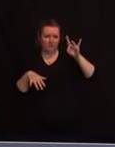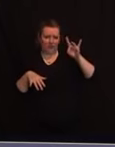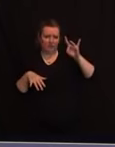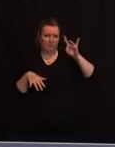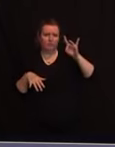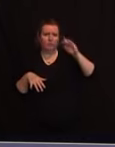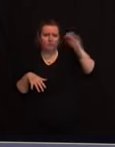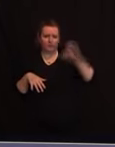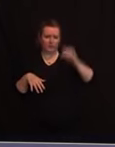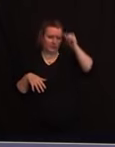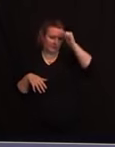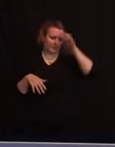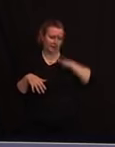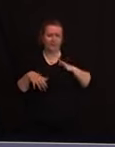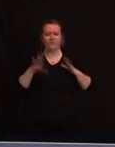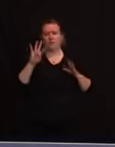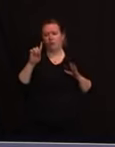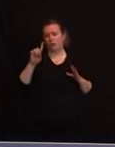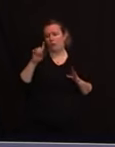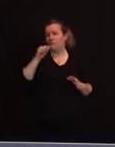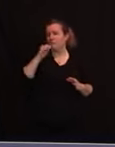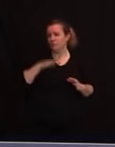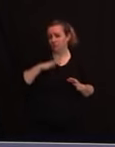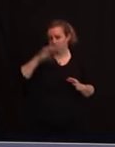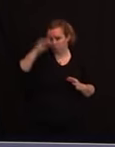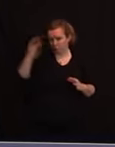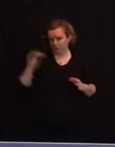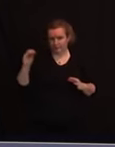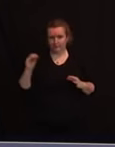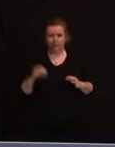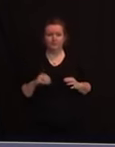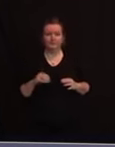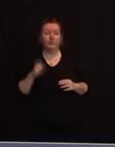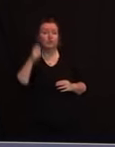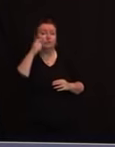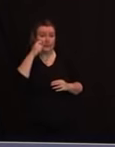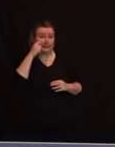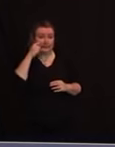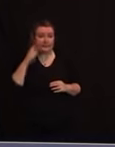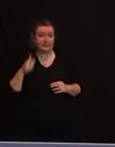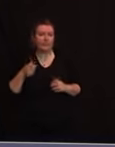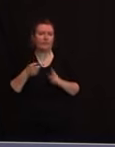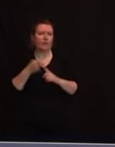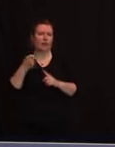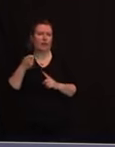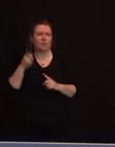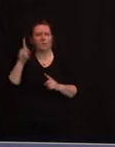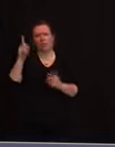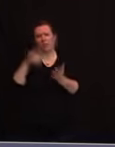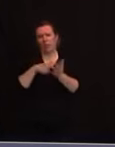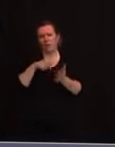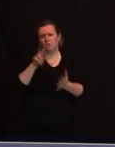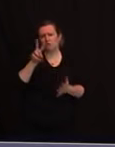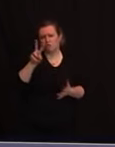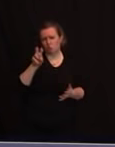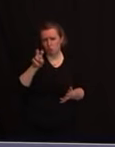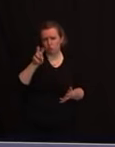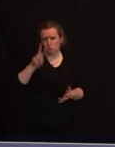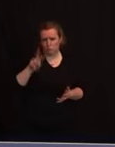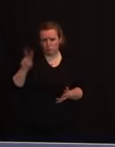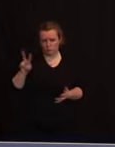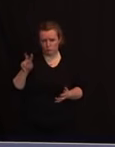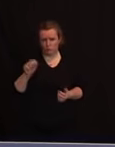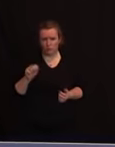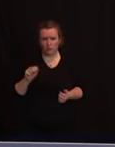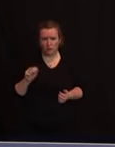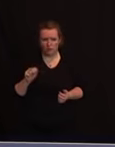female. And the race is based on 1,122 cases, and it's 683